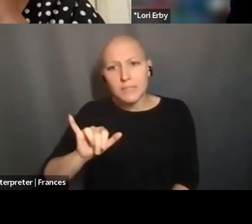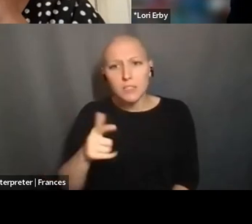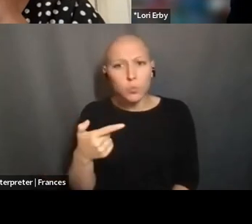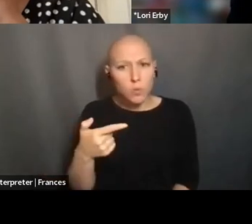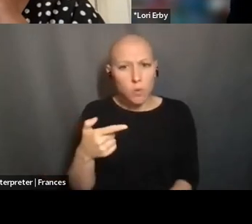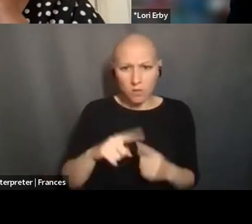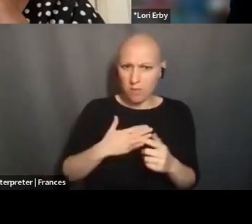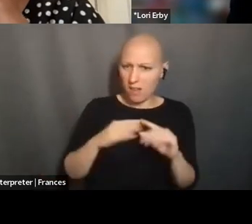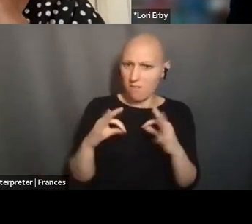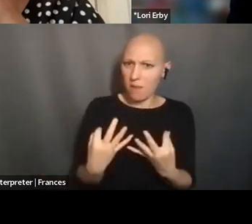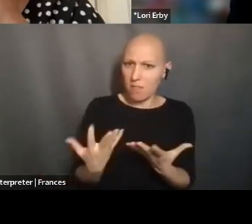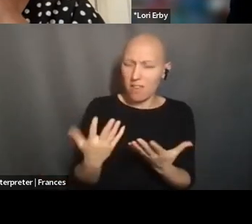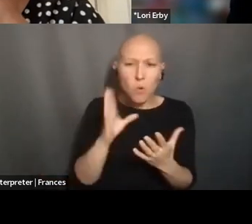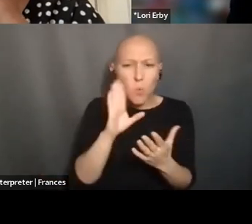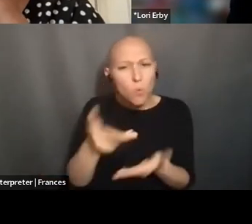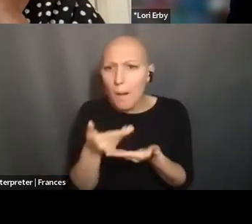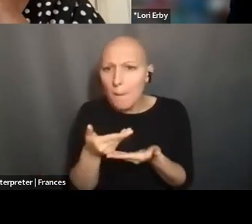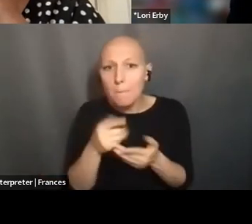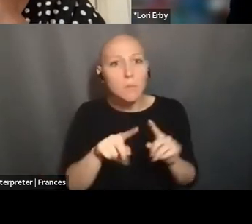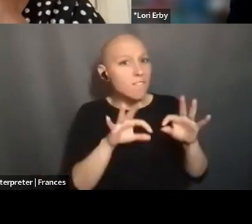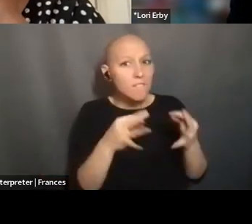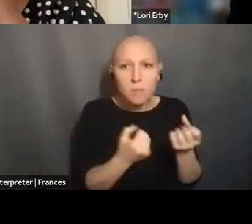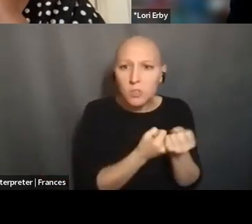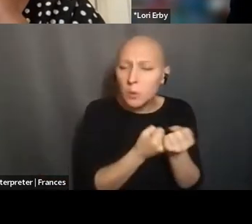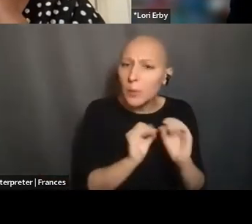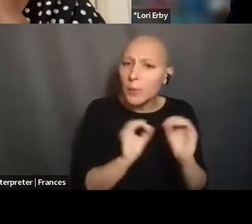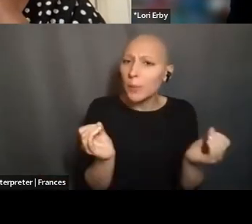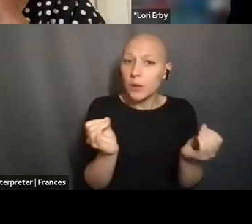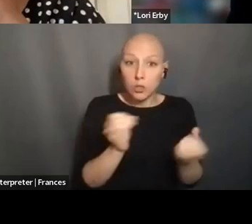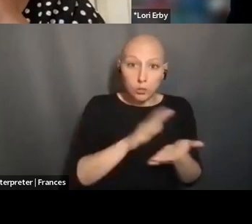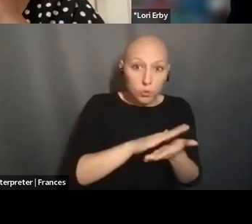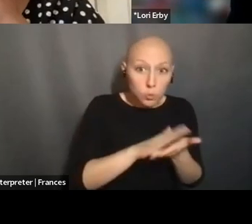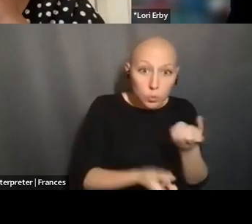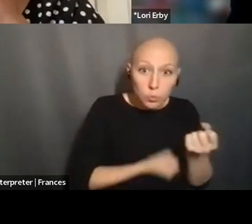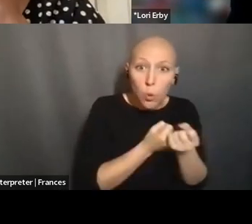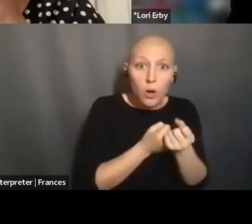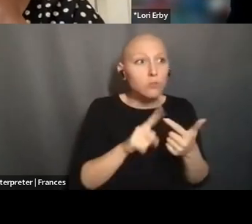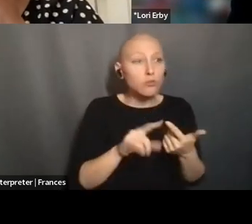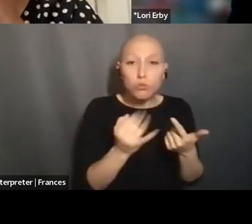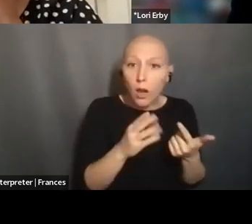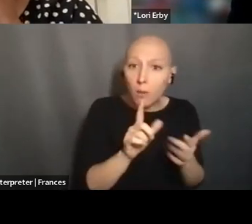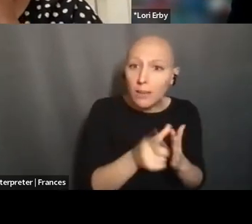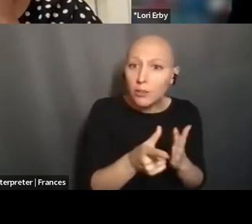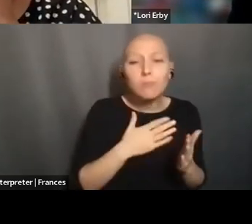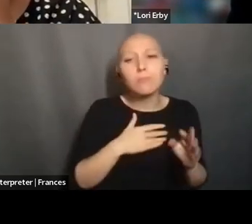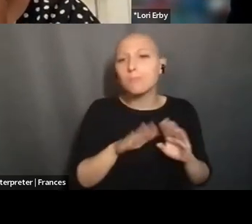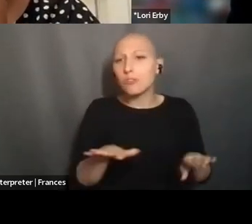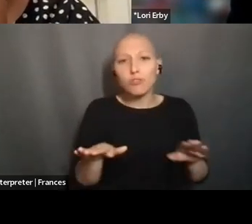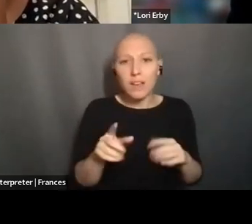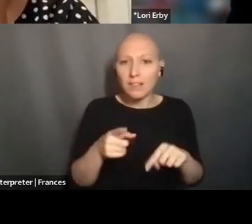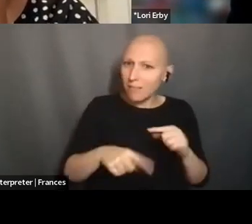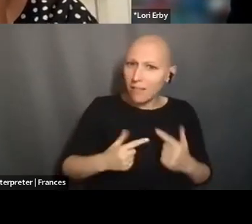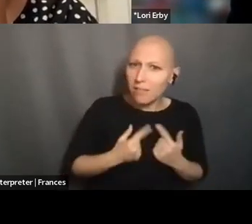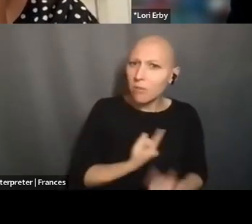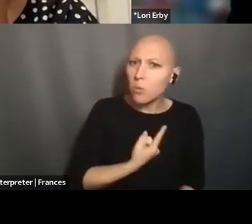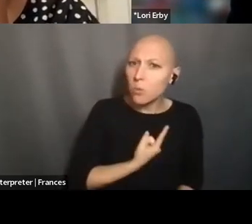don't have the societal support. What about school? What about, you know, having a job later in life? My child will not be able to live alone. What happens when